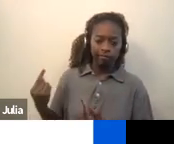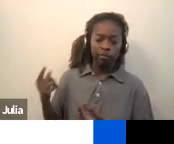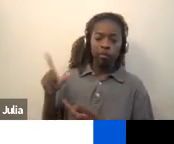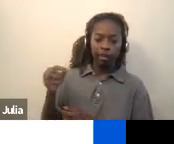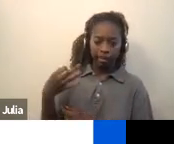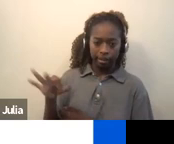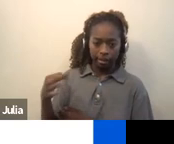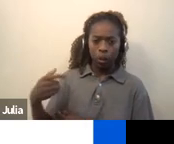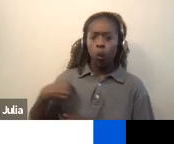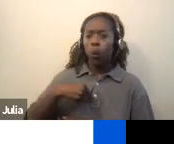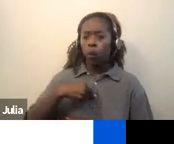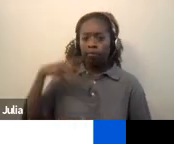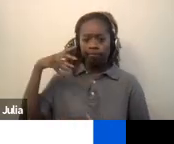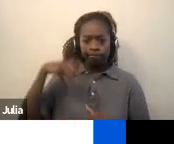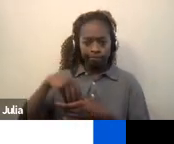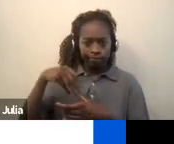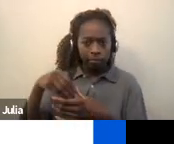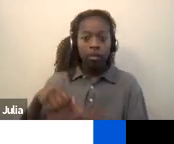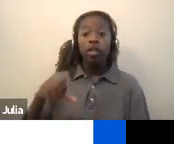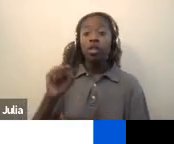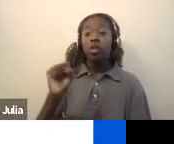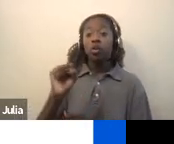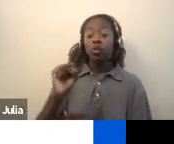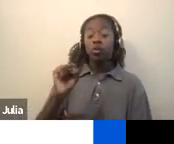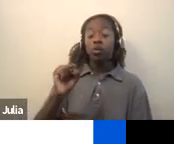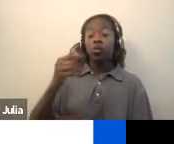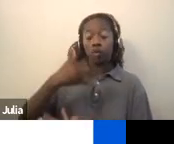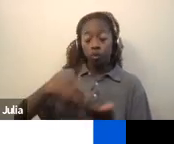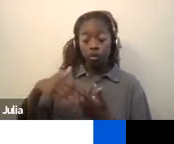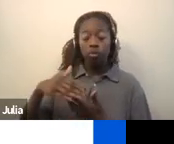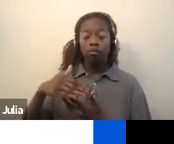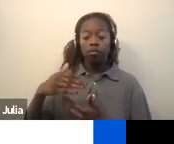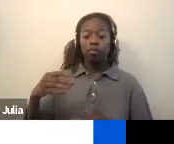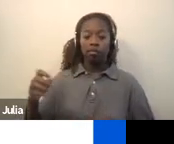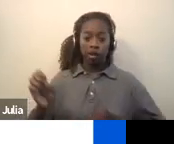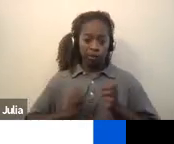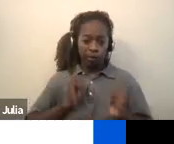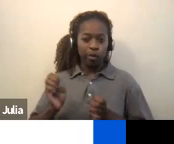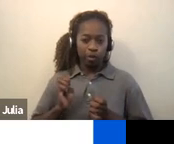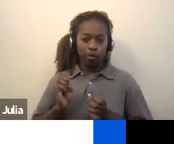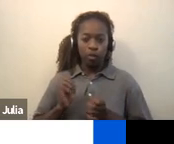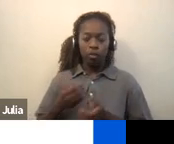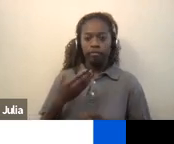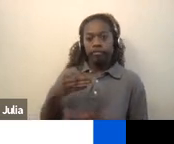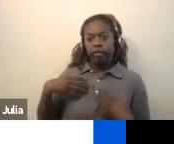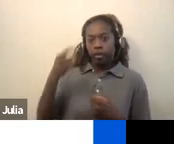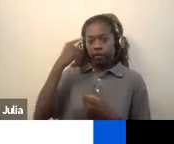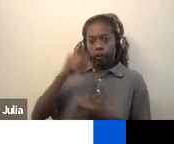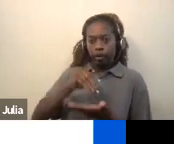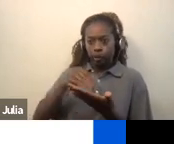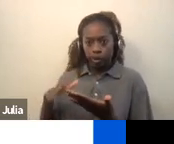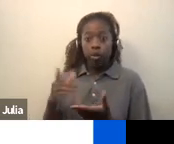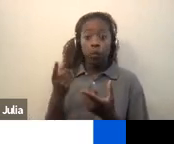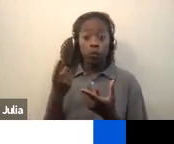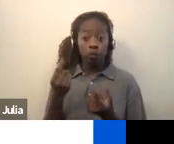we have invested in the social emotional health and well-being of our students by deploying a full-time nurse social worker and family